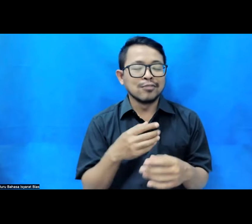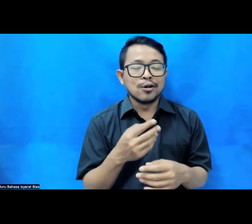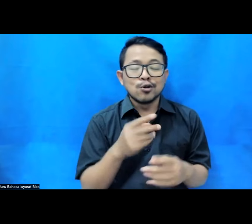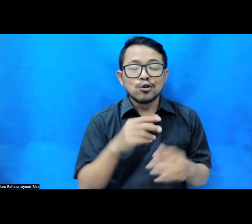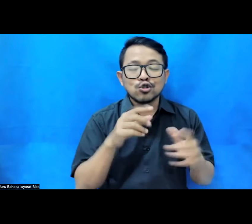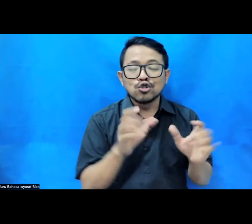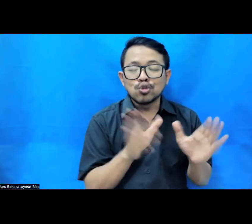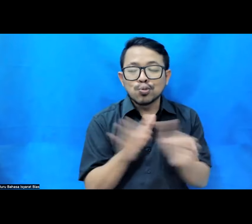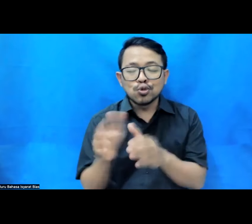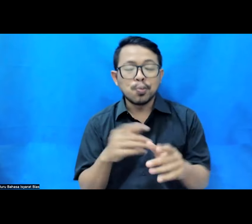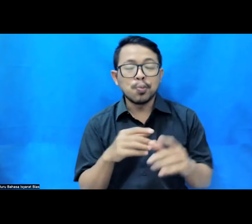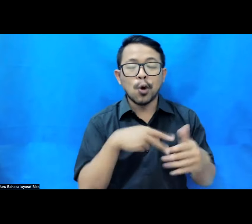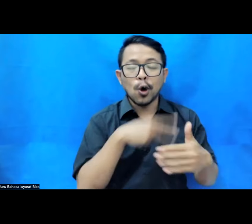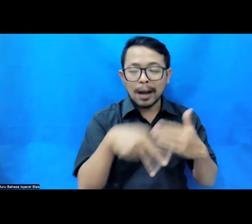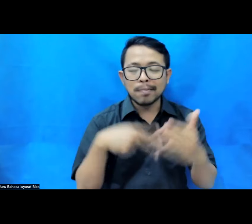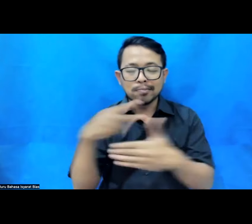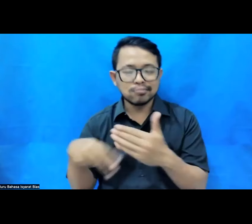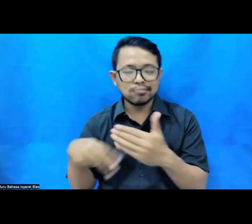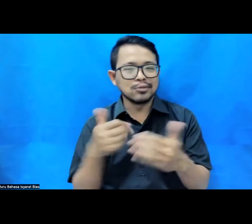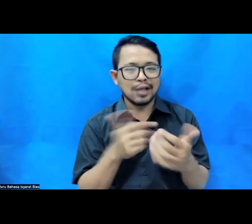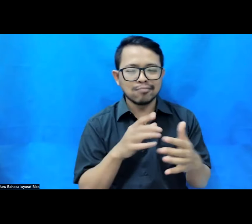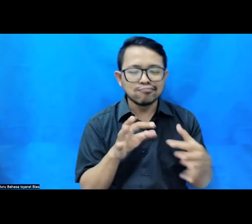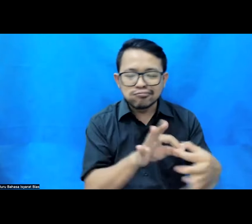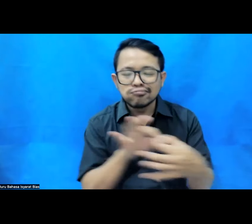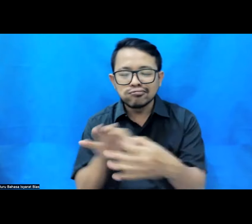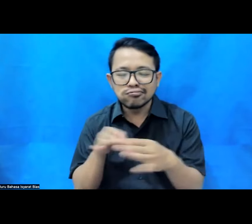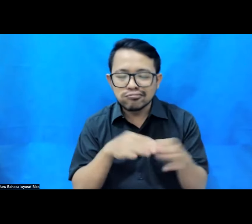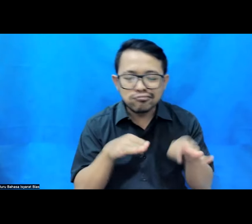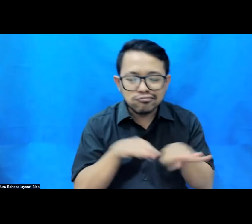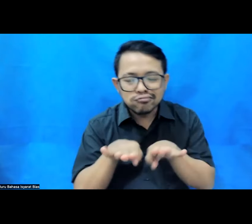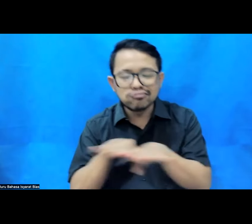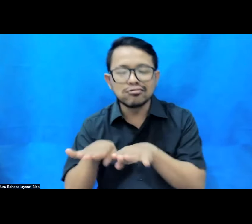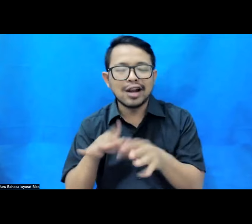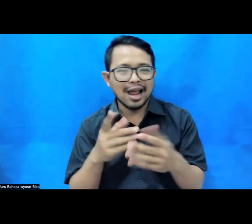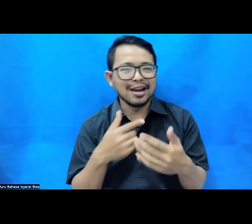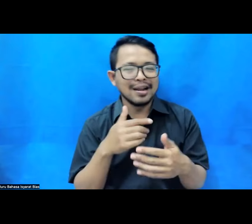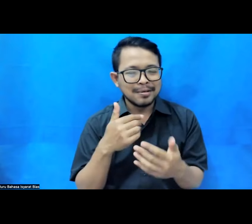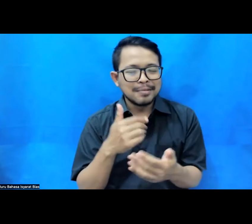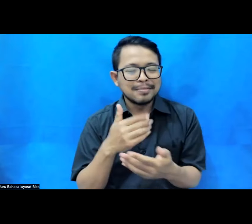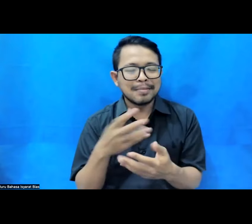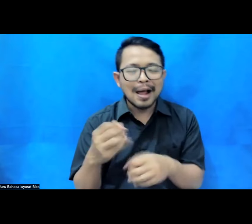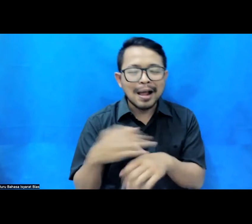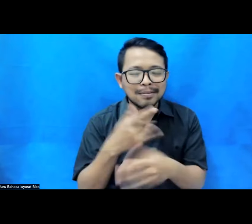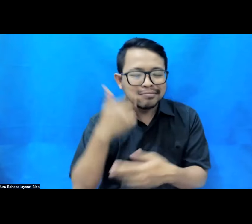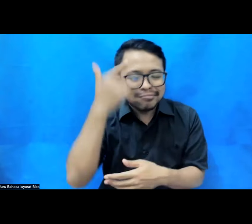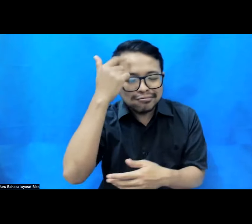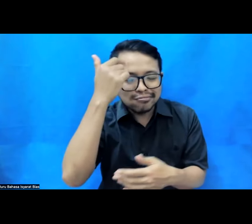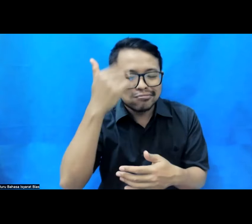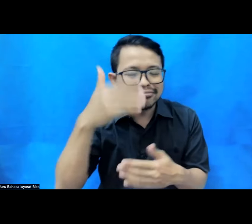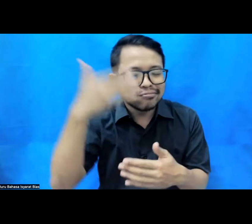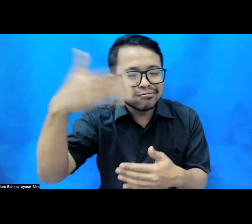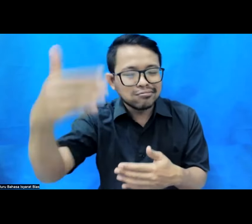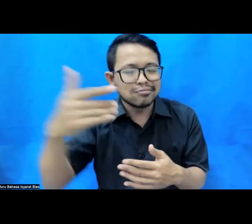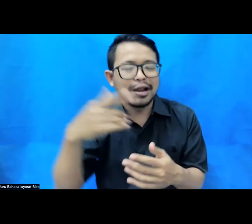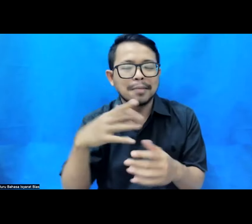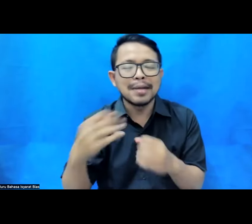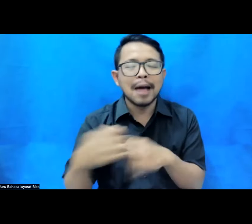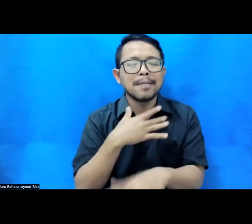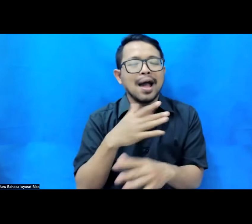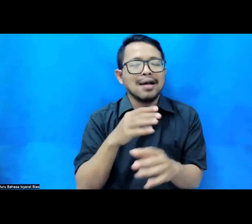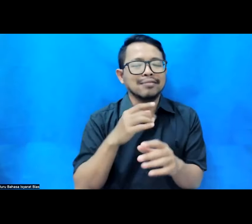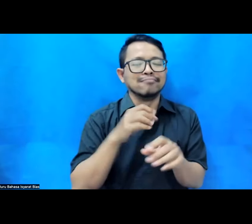support each other, to share learning, and we hope deliver bigger impact as a result. So while this event today